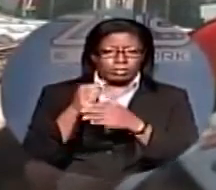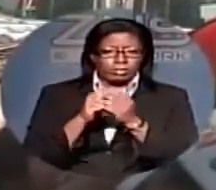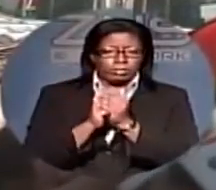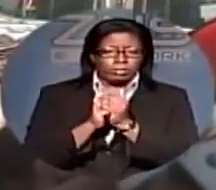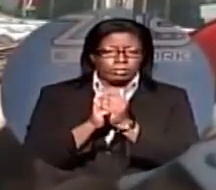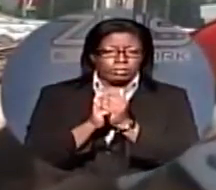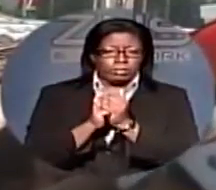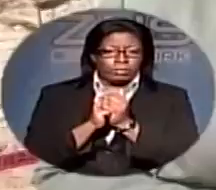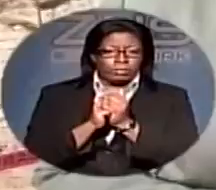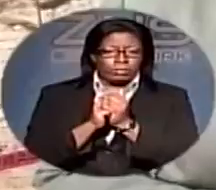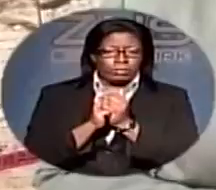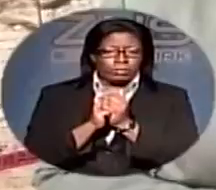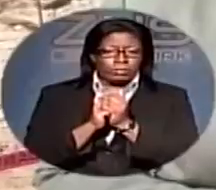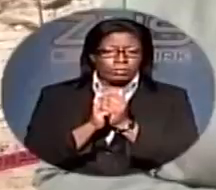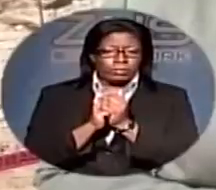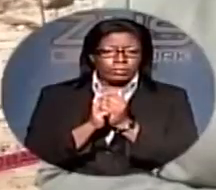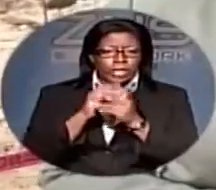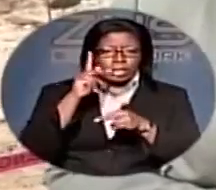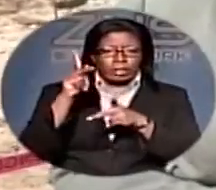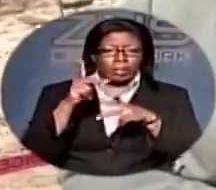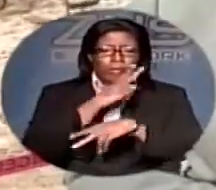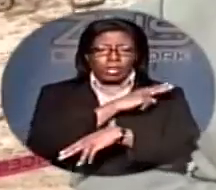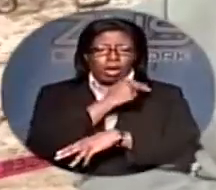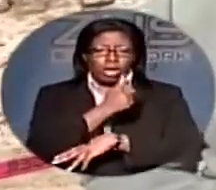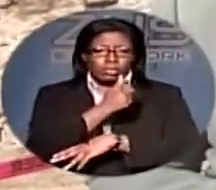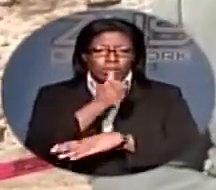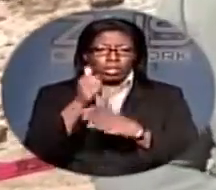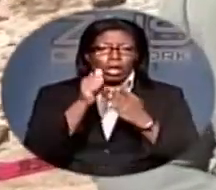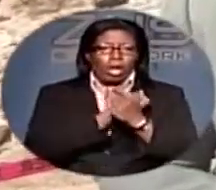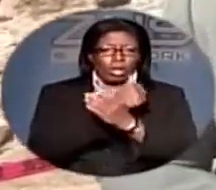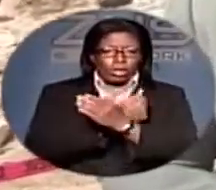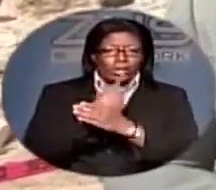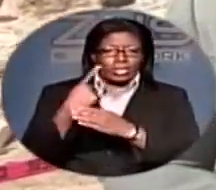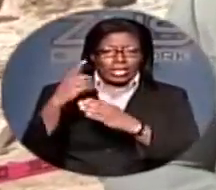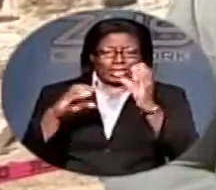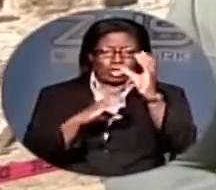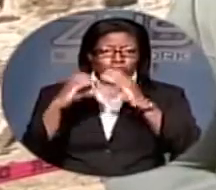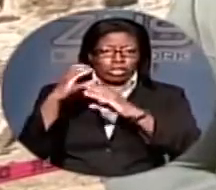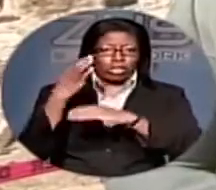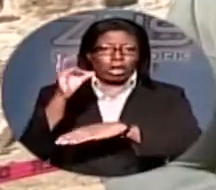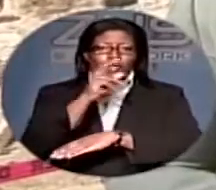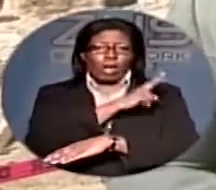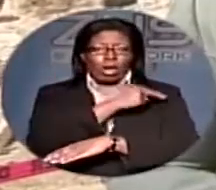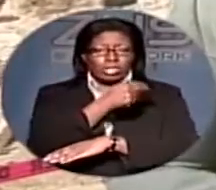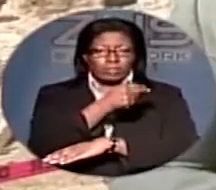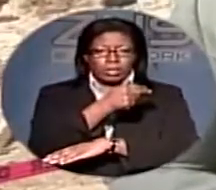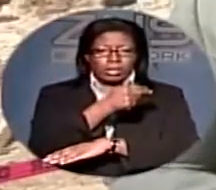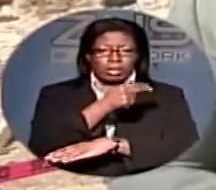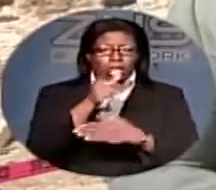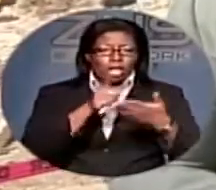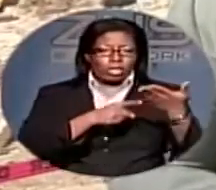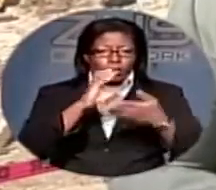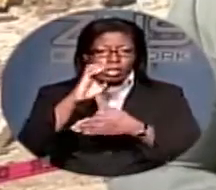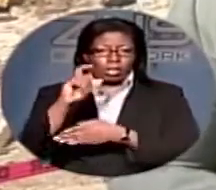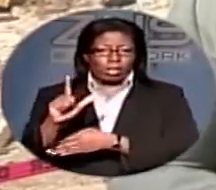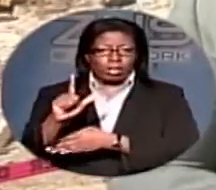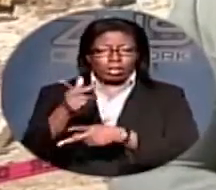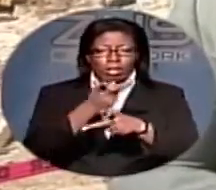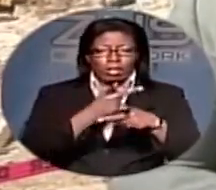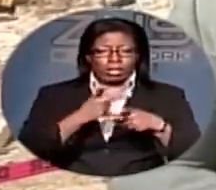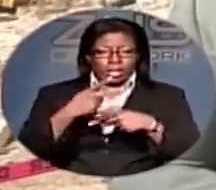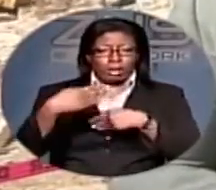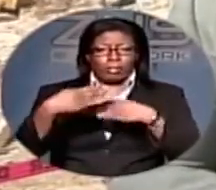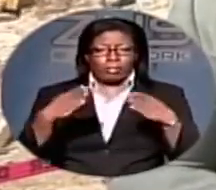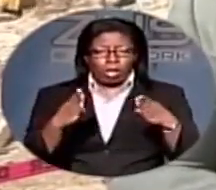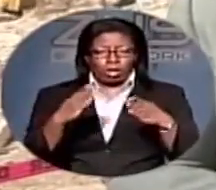is significant. Public Hospital Authority officials boast that the construction of the Princess Margaret Hospital's critical care block is the single most